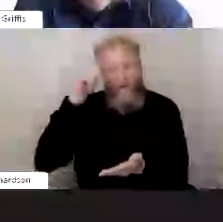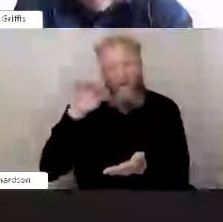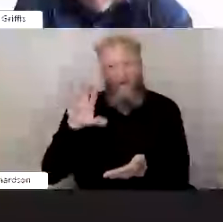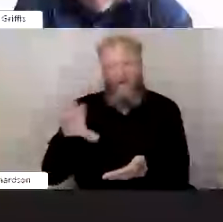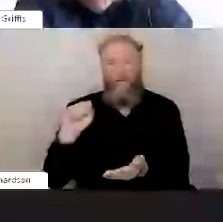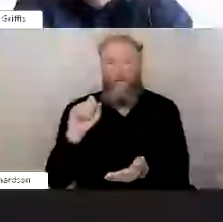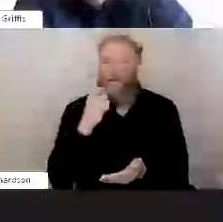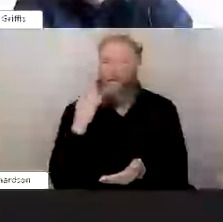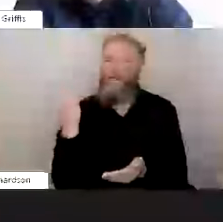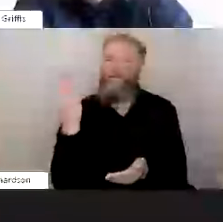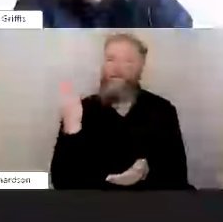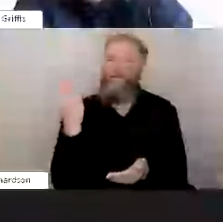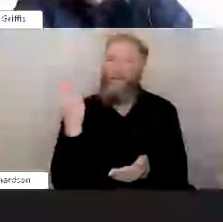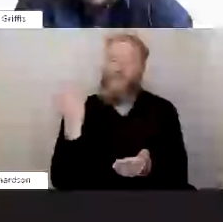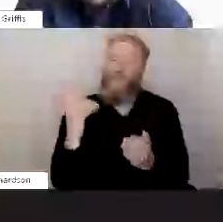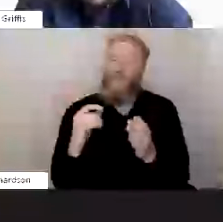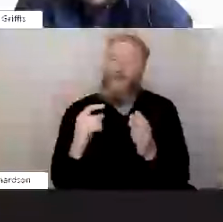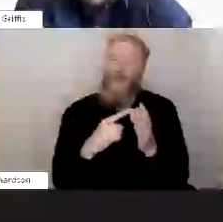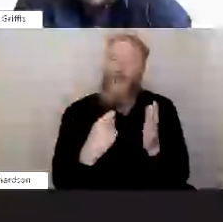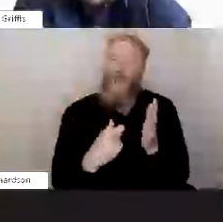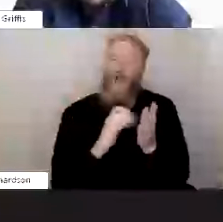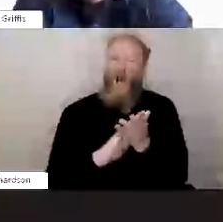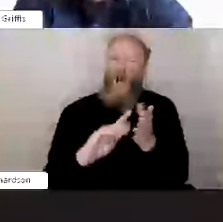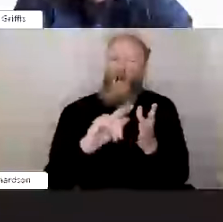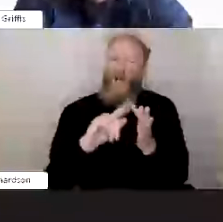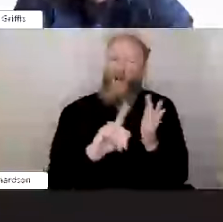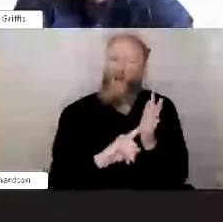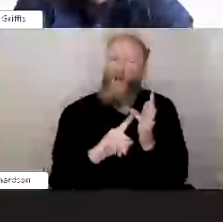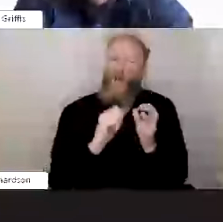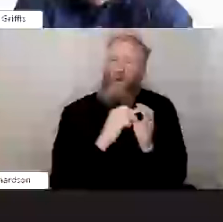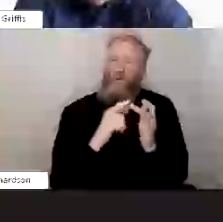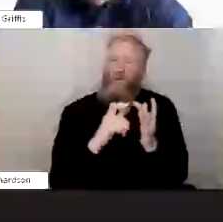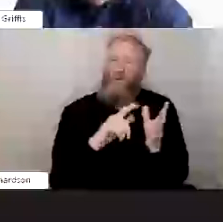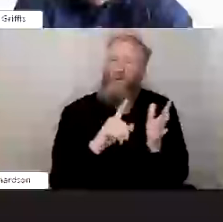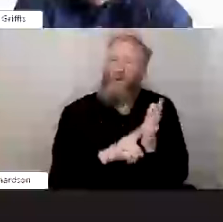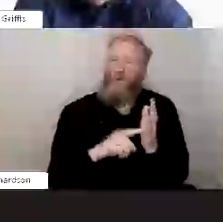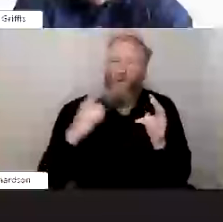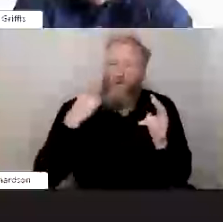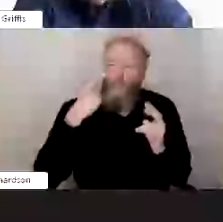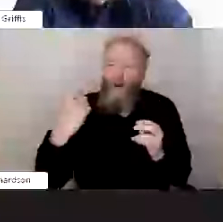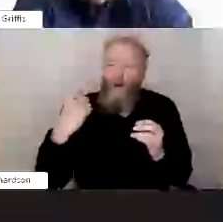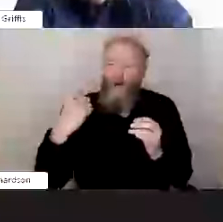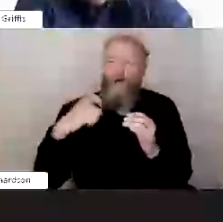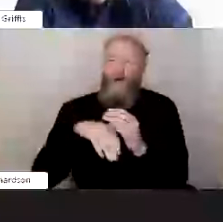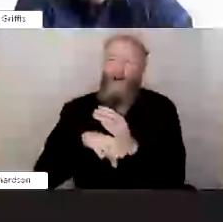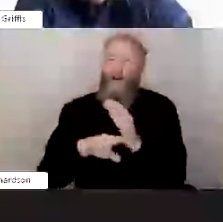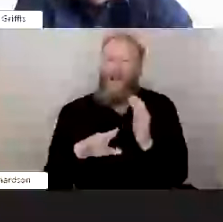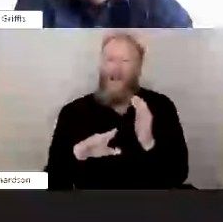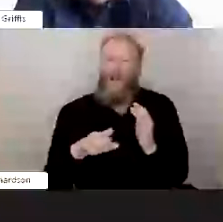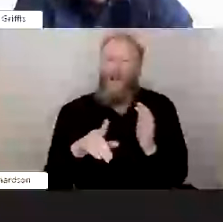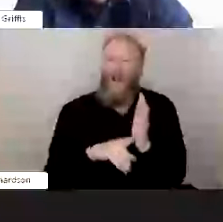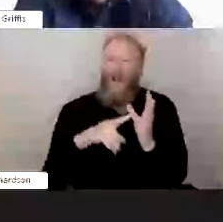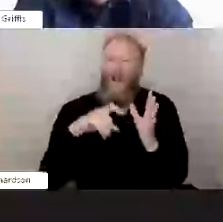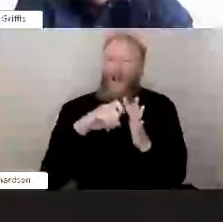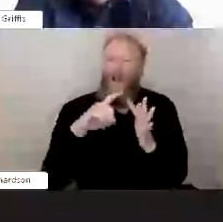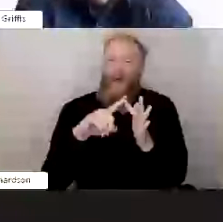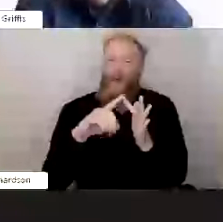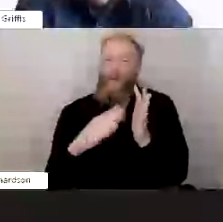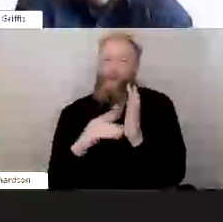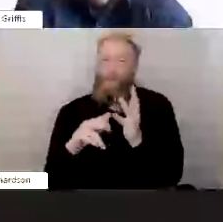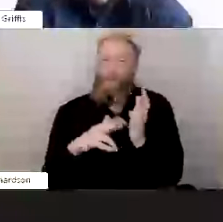recent archaeological discovery at Lake Mungo, where anthropologists and archaeologists